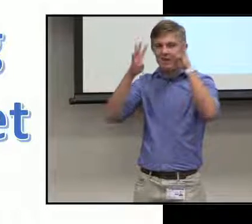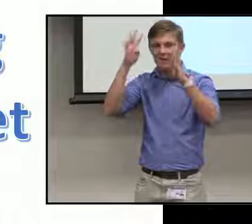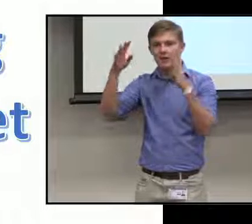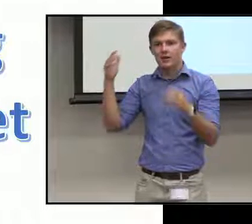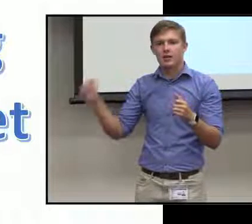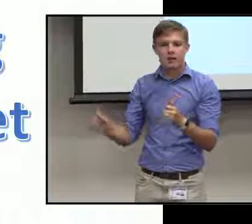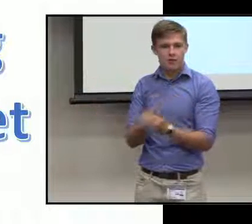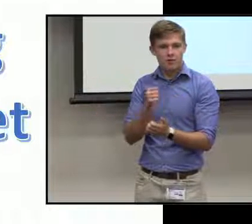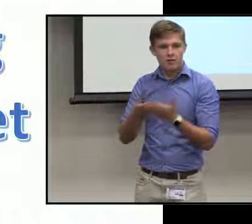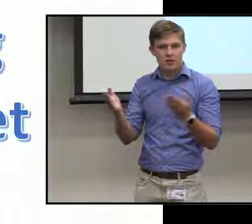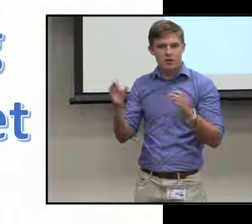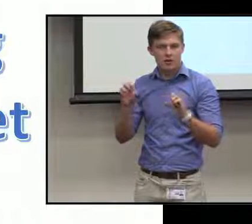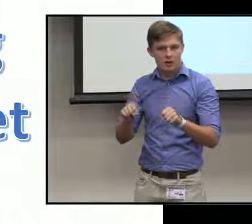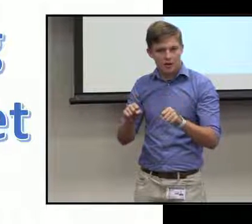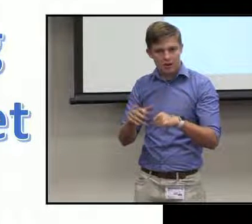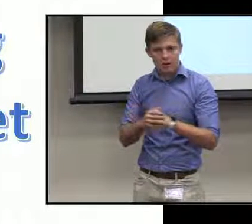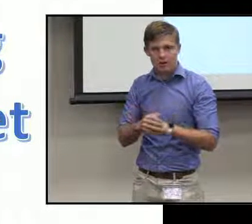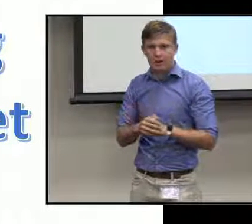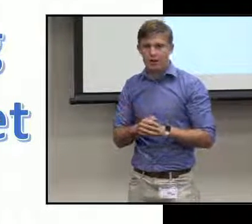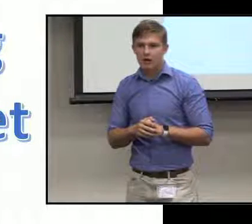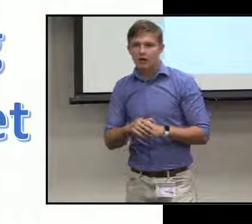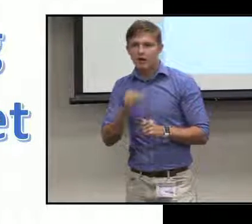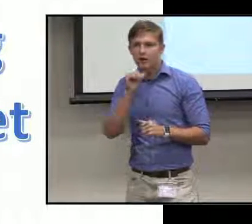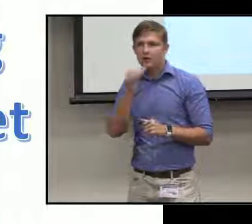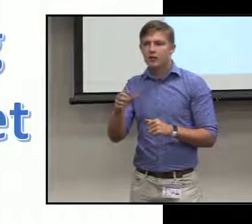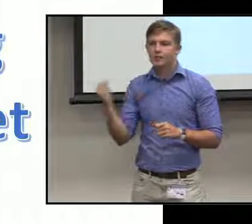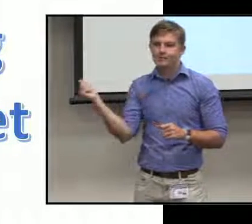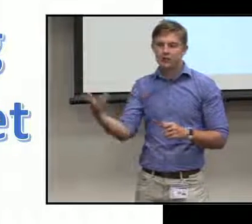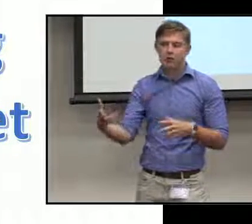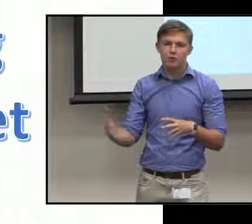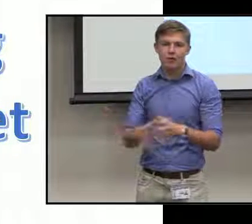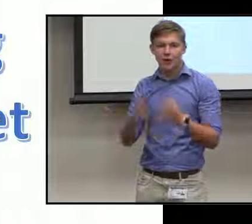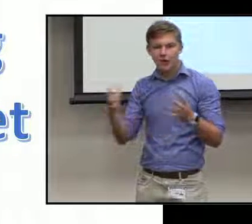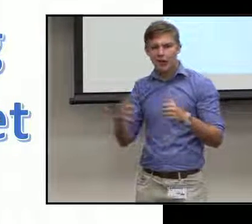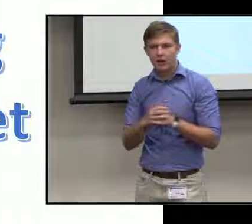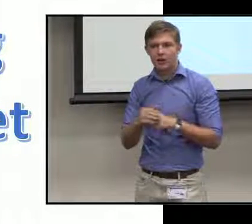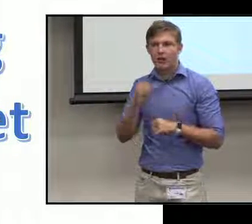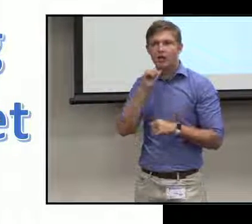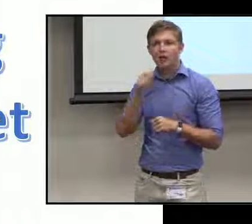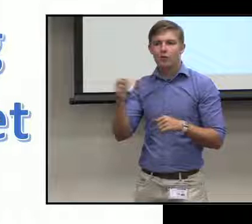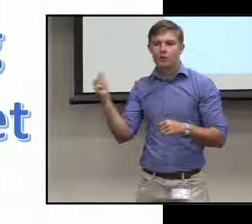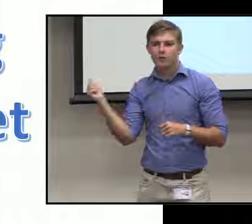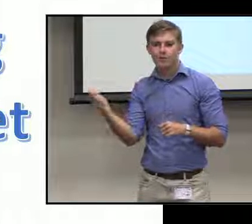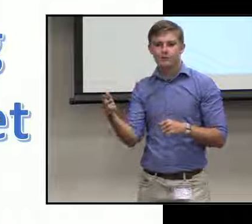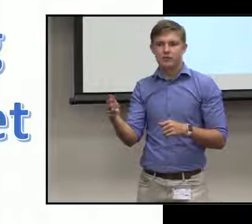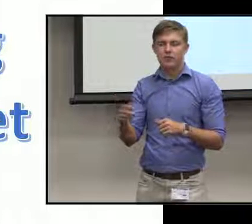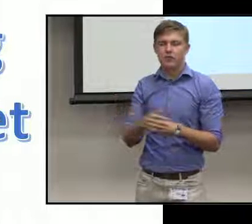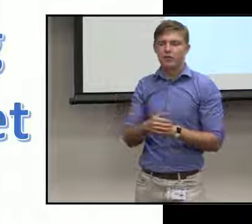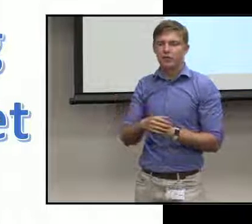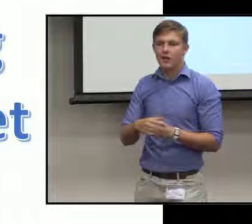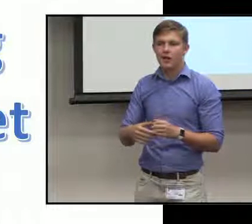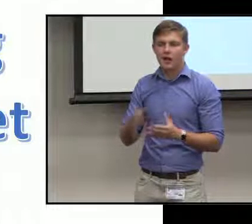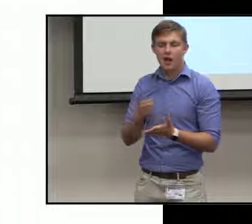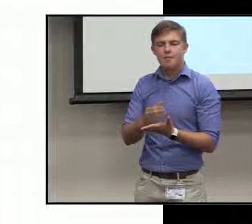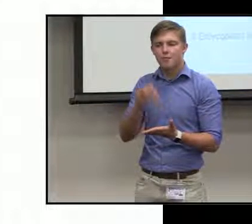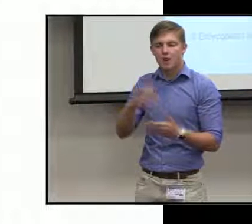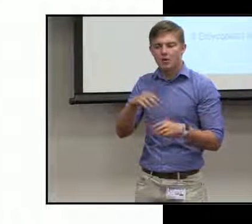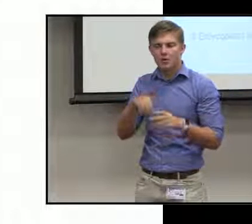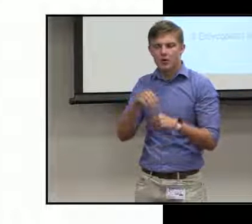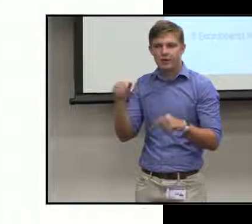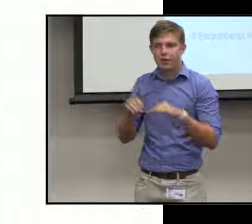waste much. And they're not going to be ones to be throwing a lot of plastic into the oceans, as it were. So they're a